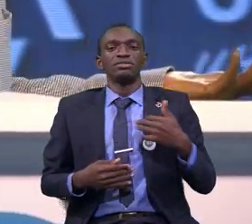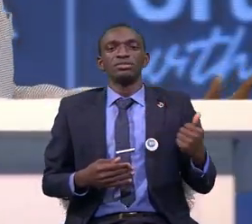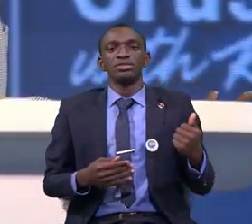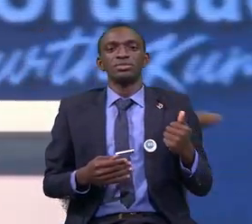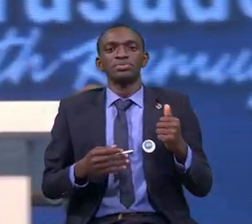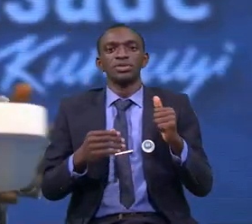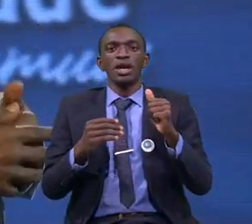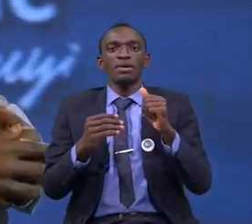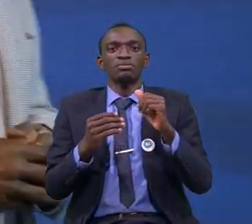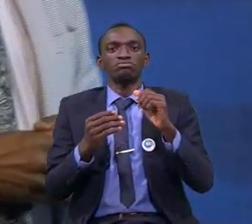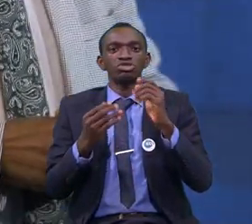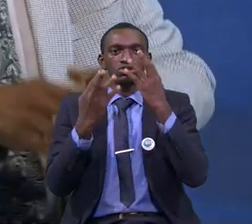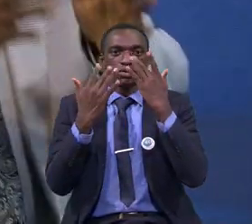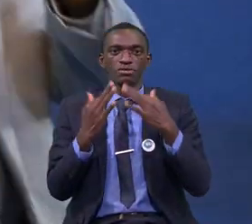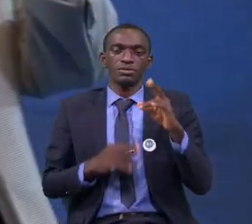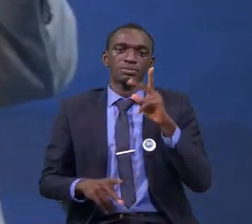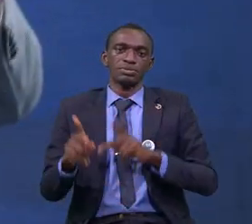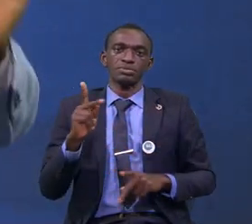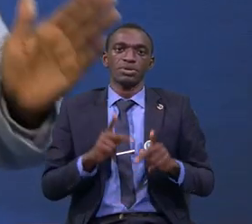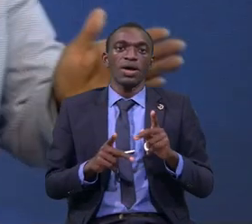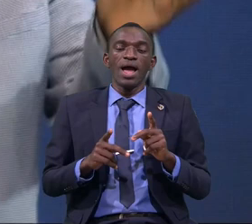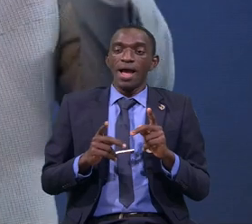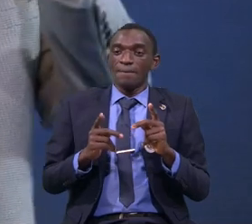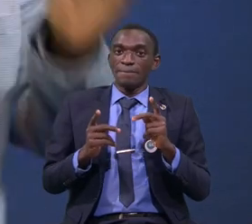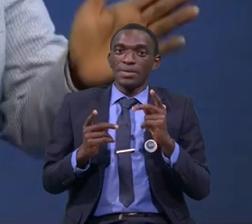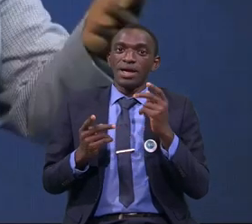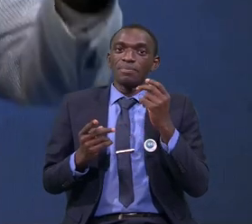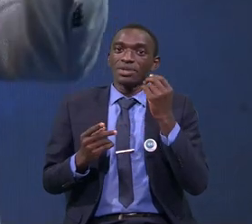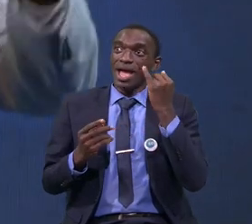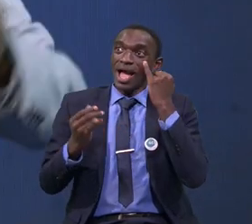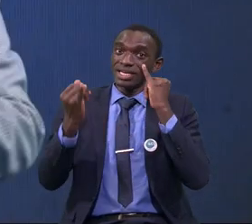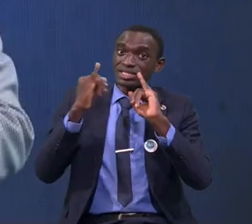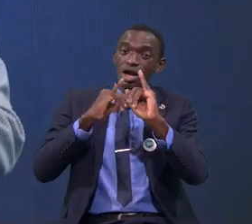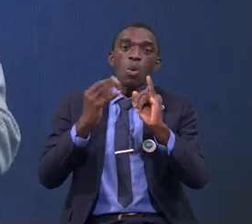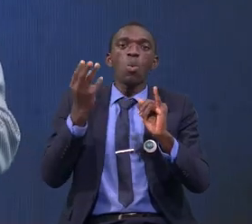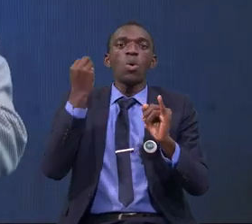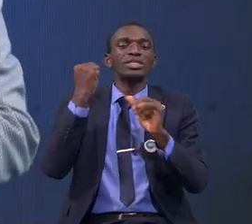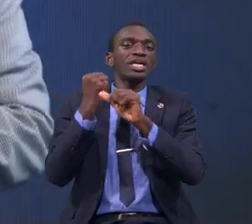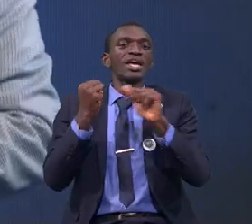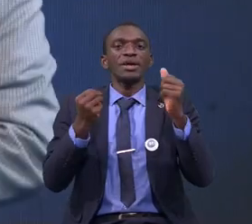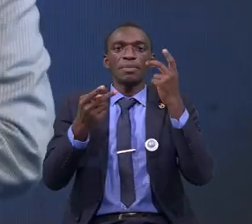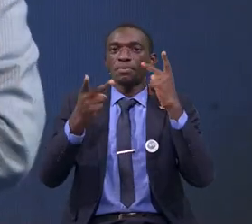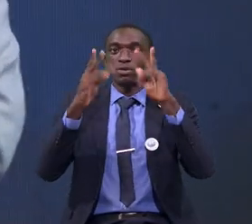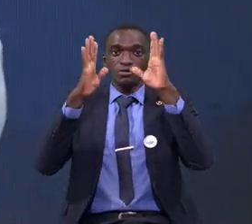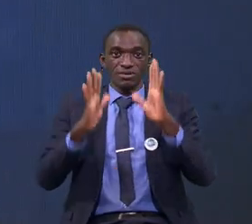Isaiah was a prophet. He was penitent, repentant before the Lord.